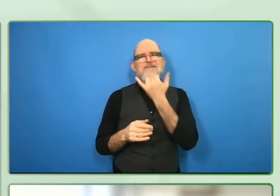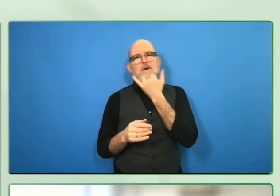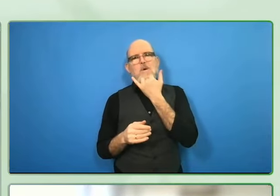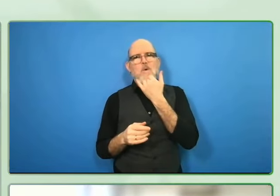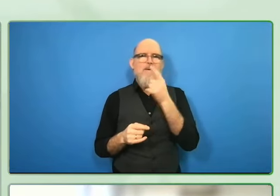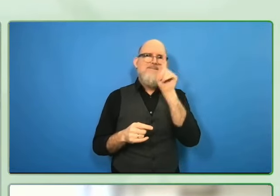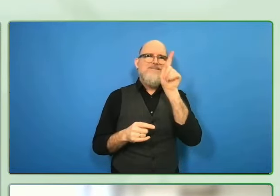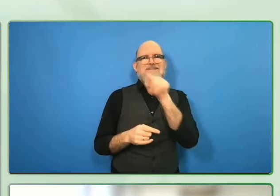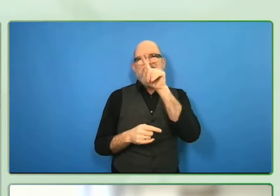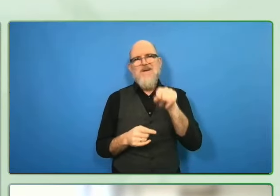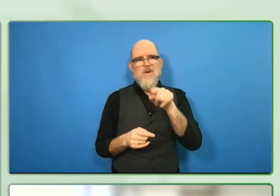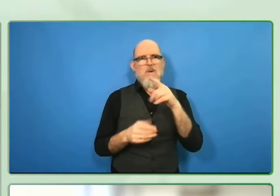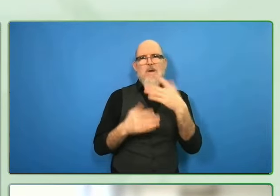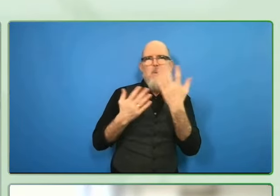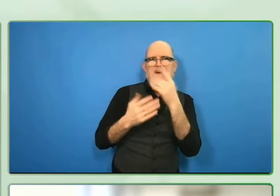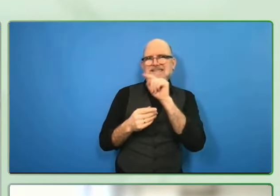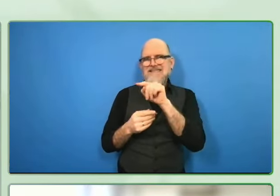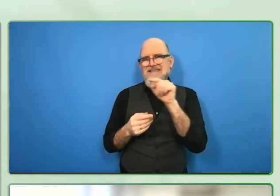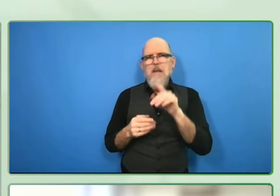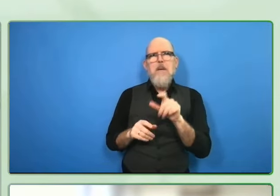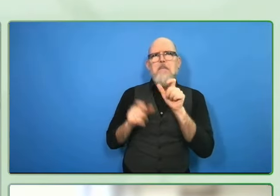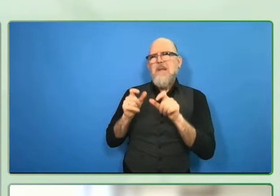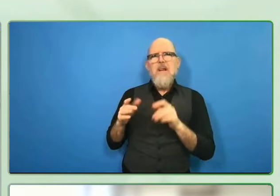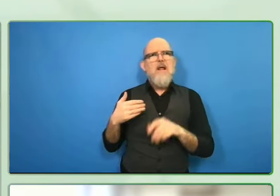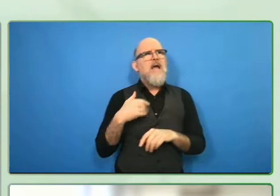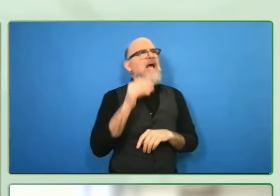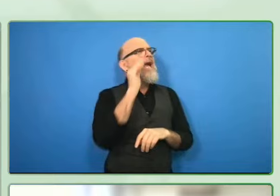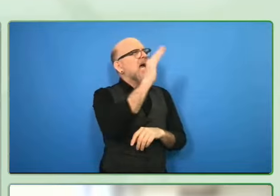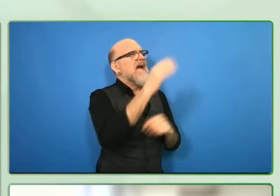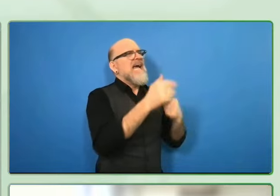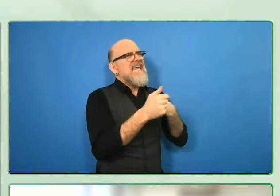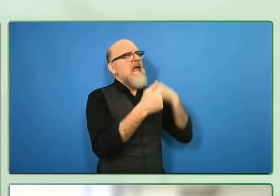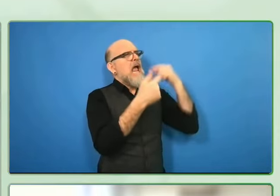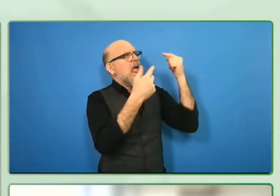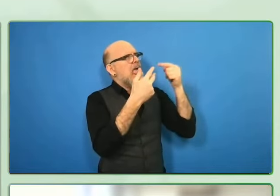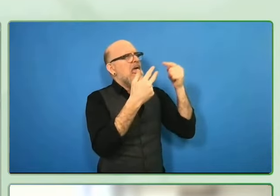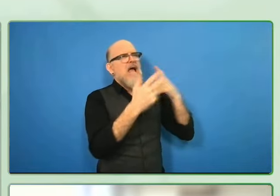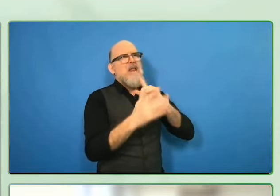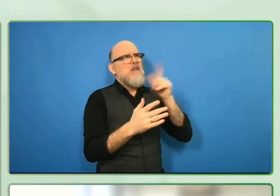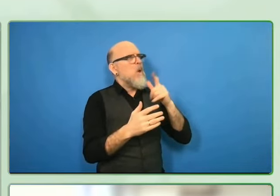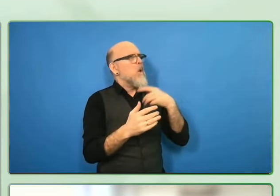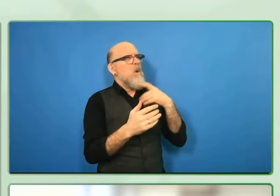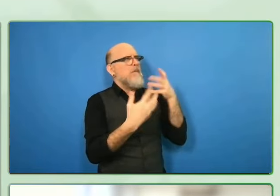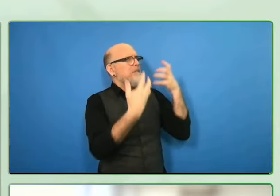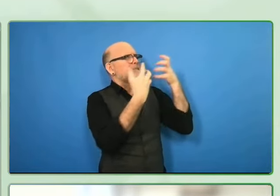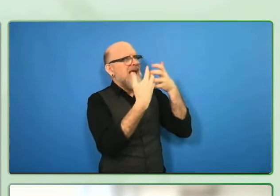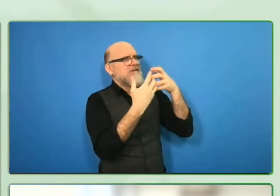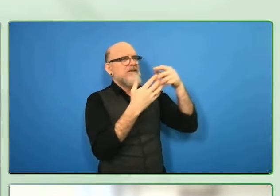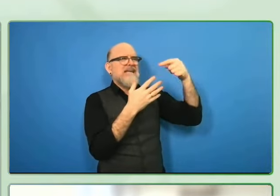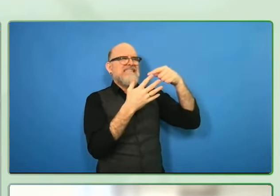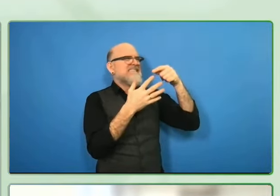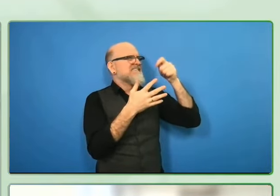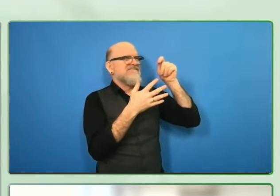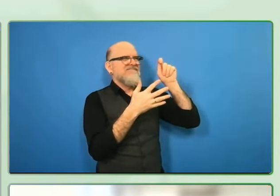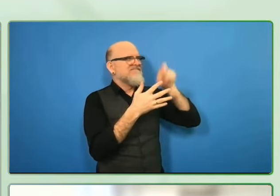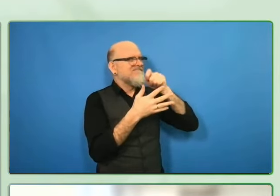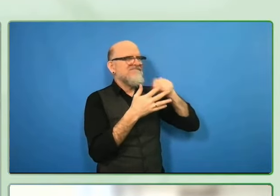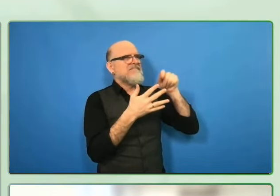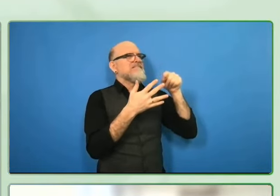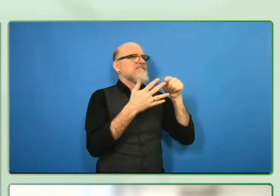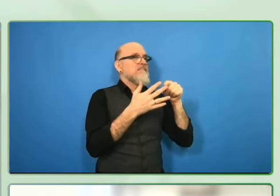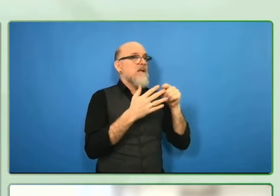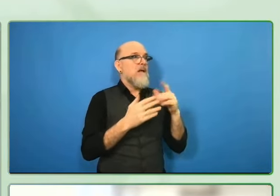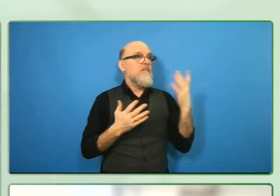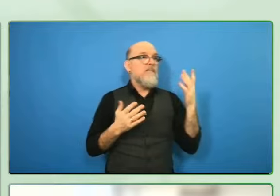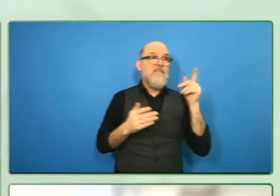describe it, what they see, and then on the other side, quite simply, what happens when the system isn't fit for purpose. All just to simplify